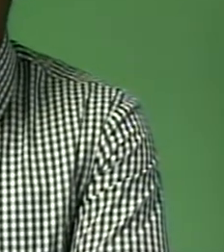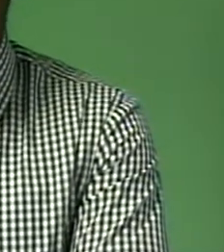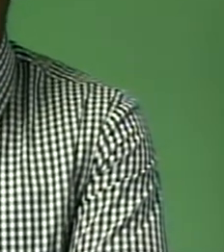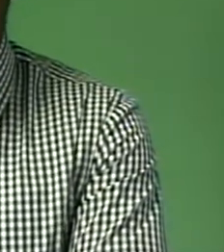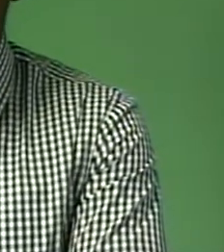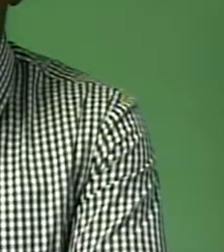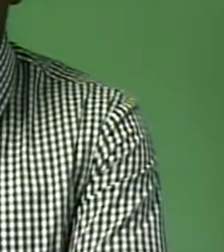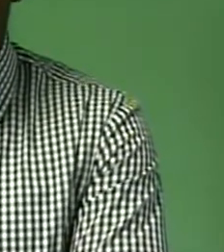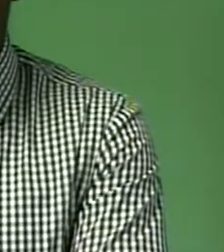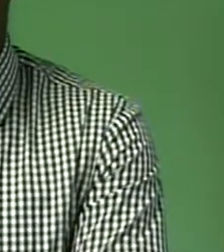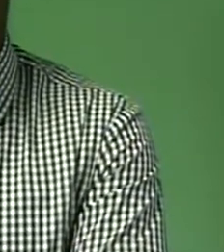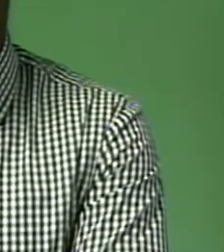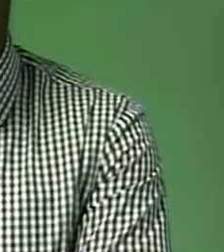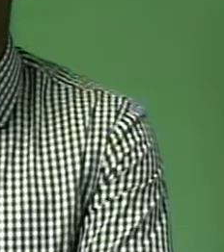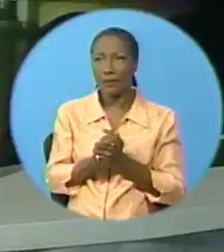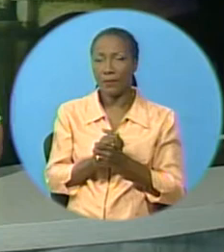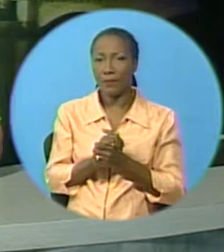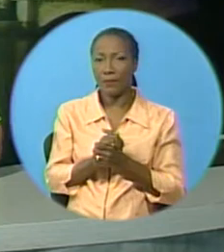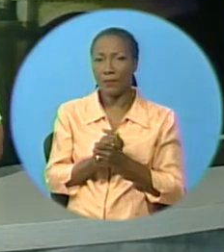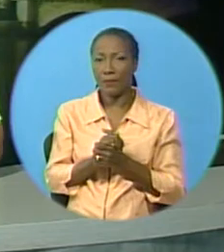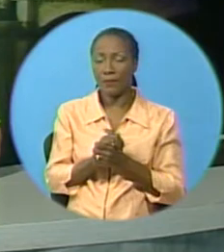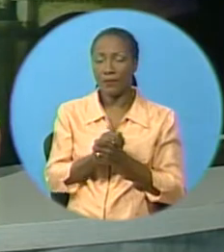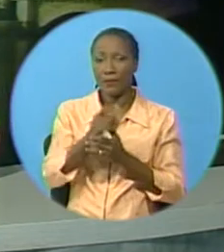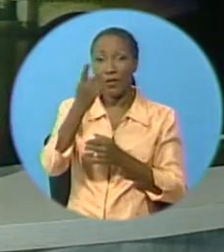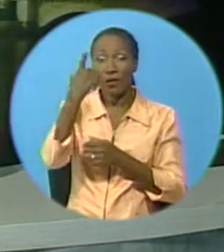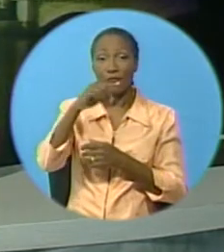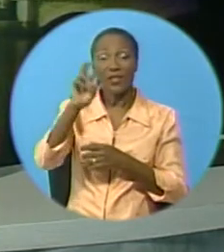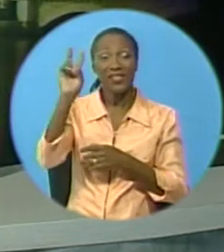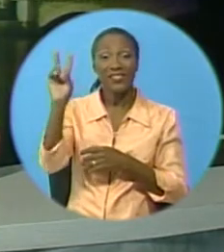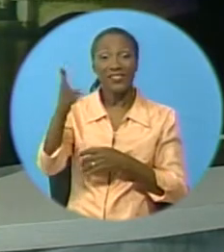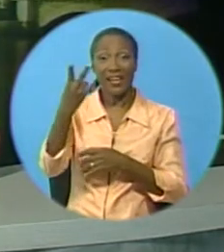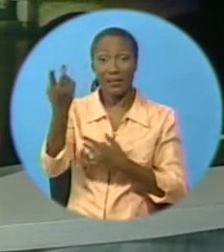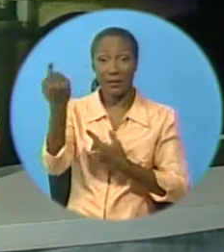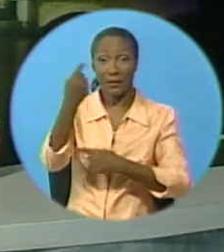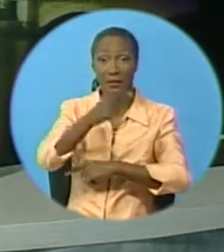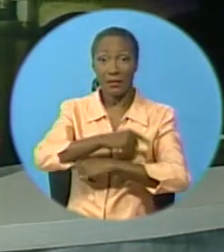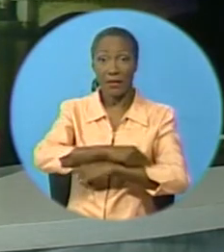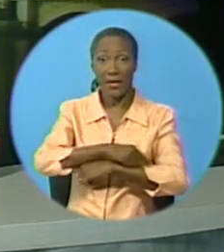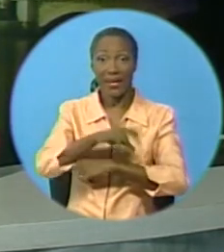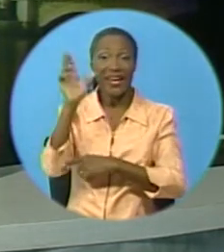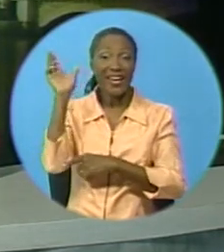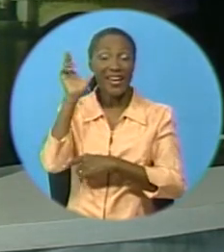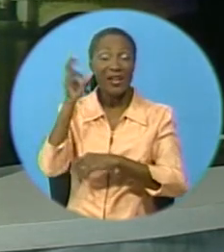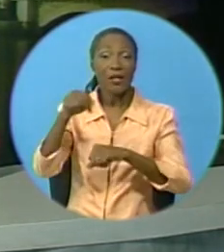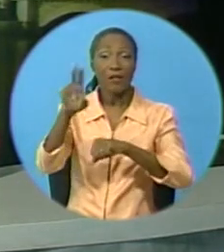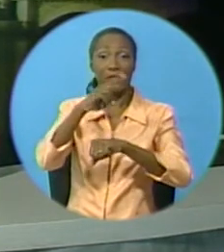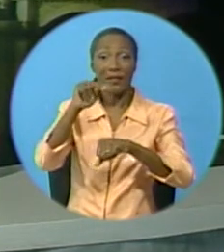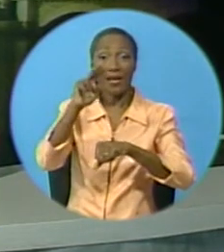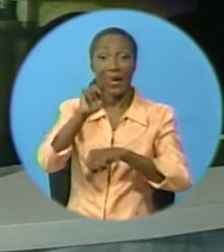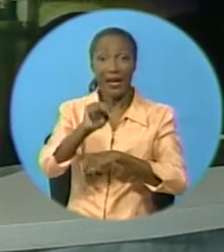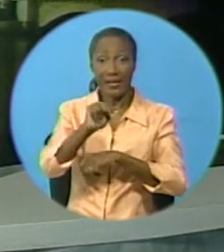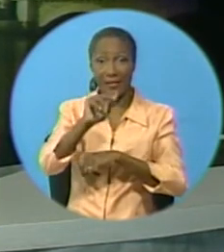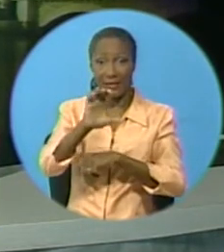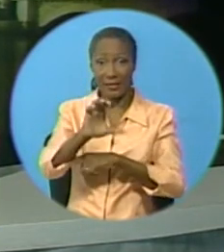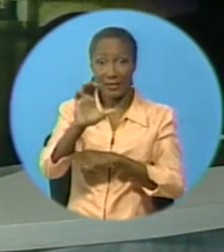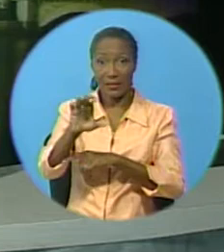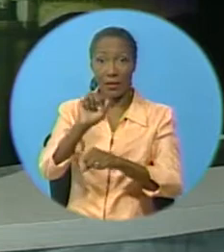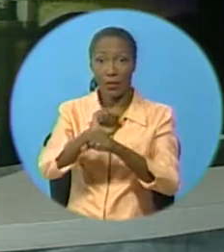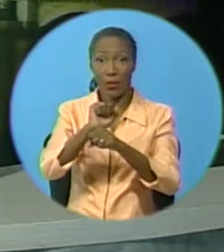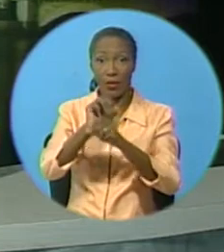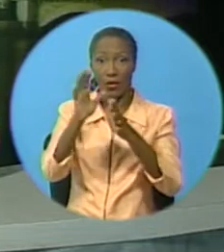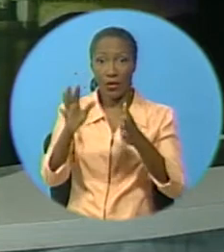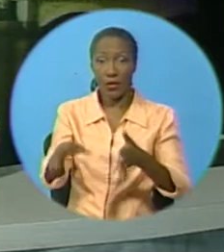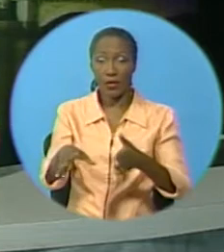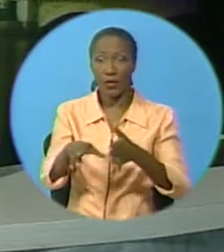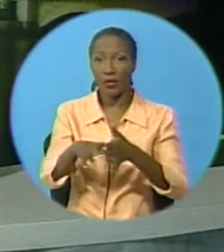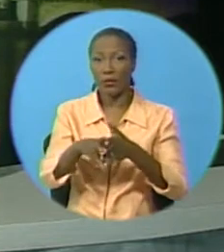direction we are going in. We are going to ask government for one. Well, for the second straight day, hearing of the National Conservation Commission workers'